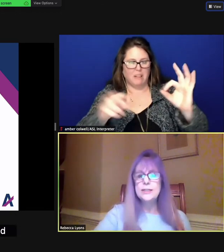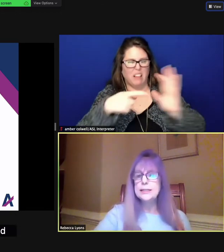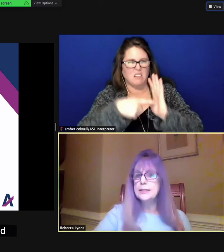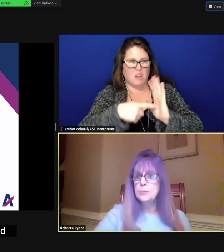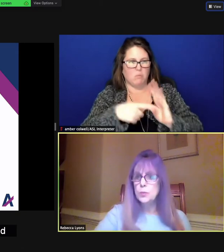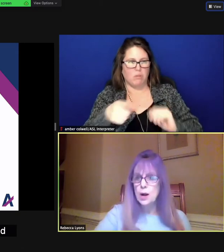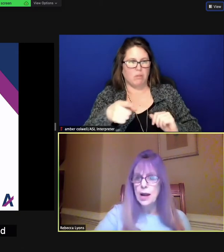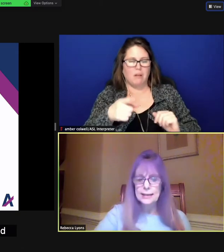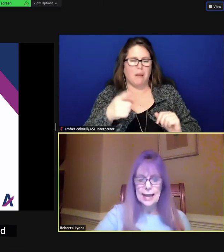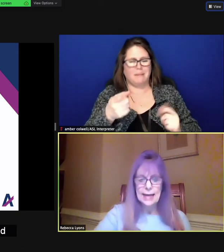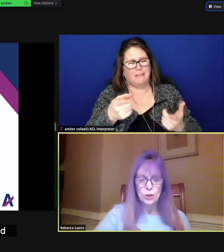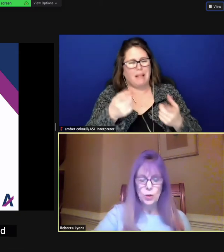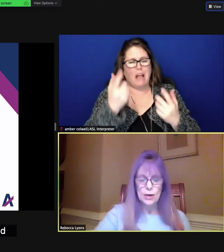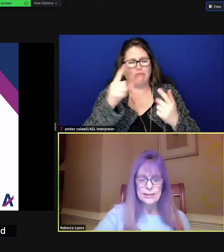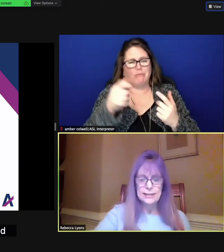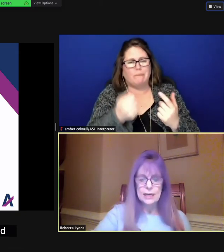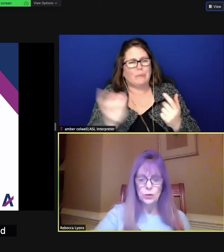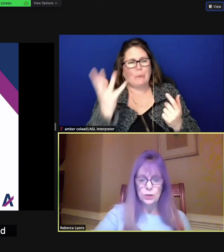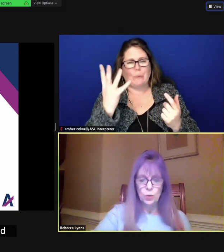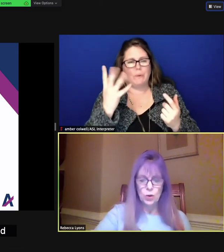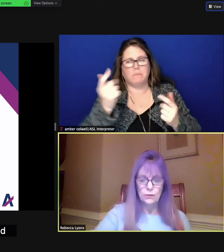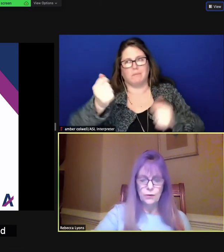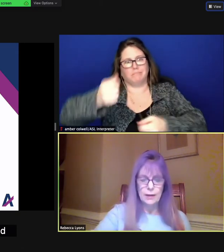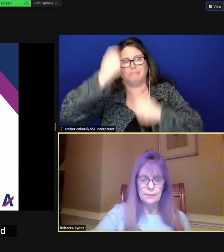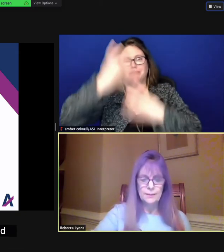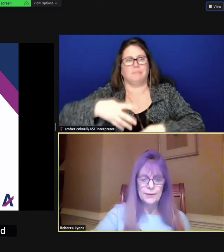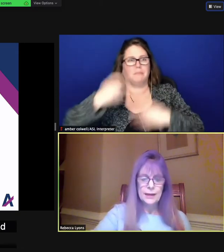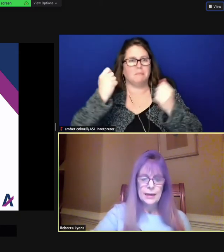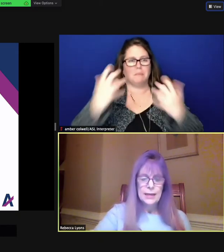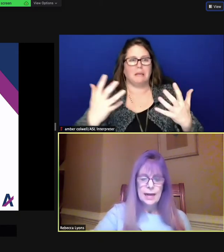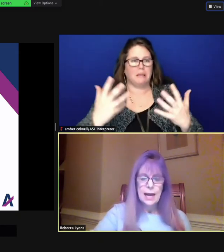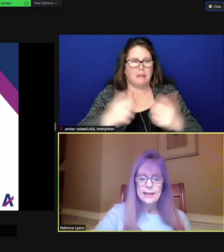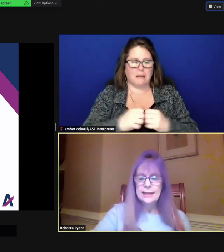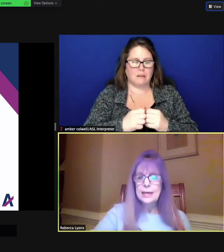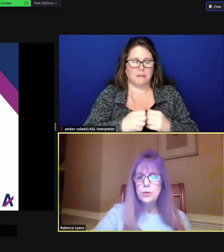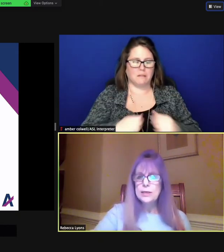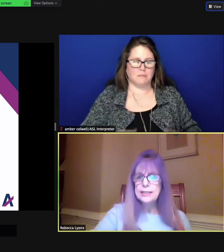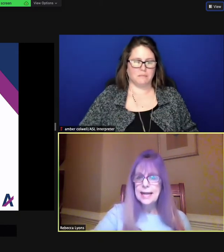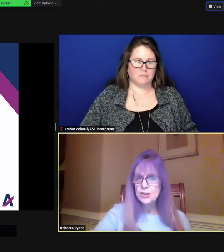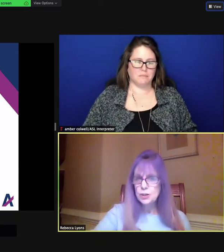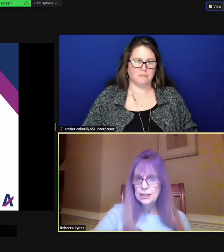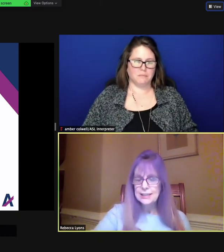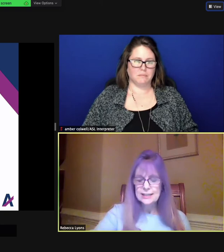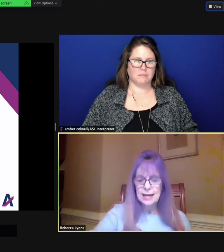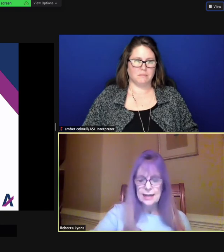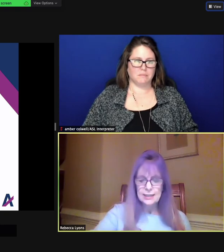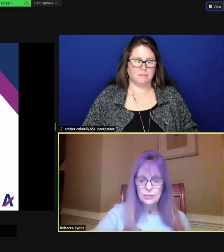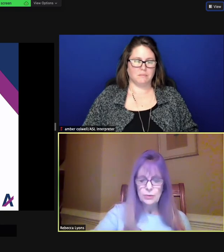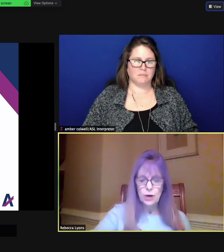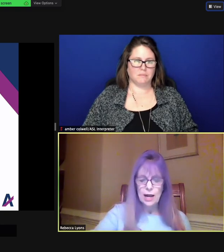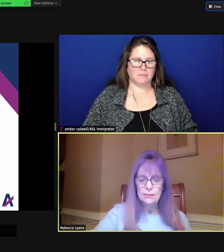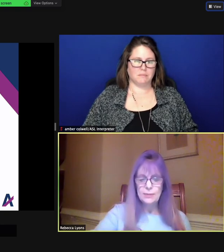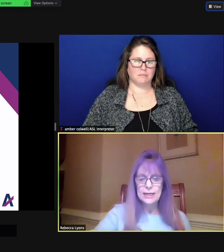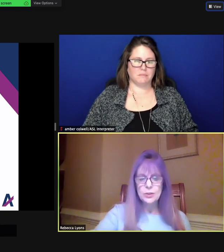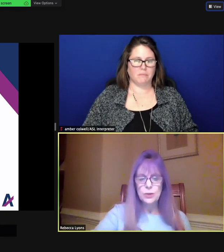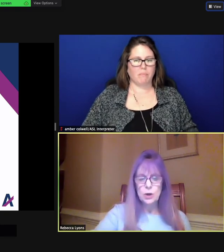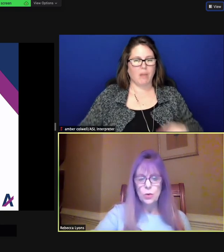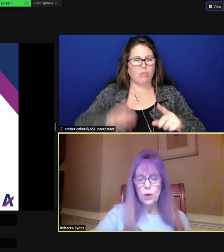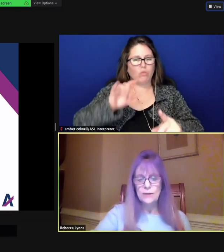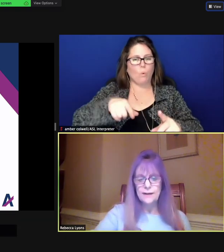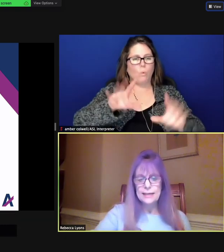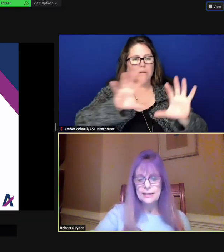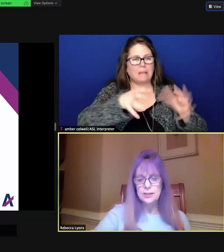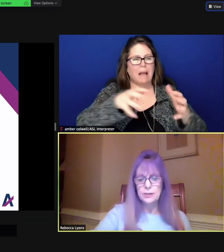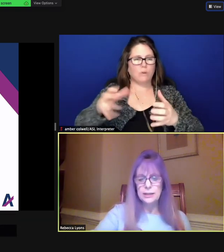is just some broad categories that you can work from. They were intentionally designed to be broad because we